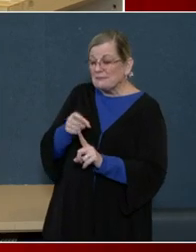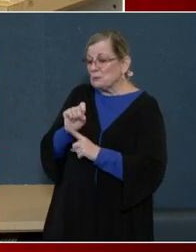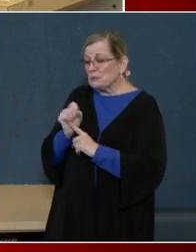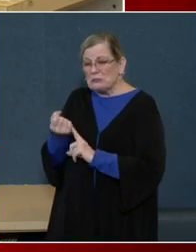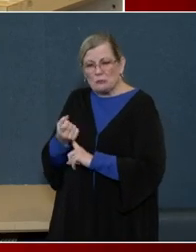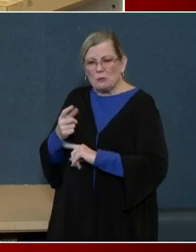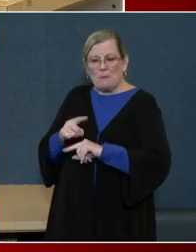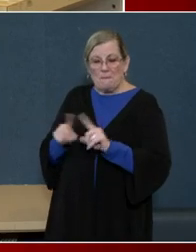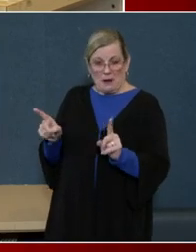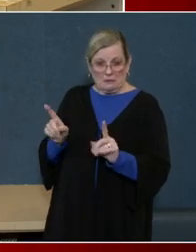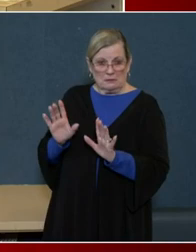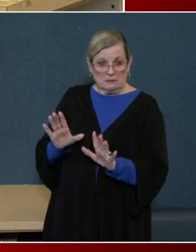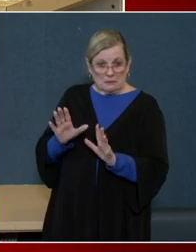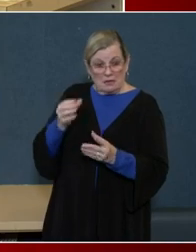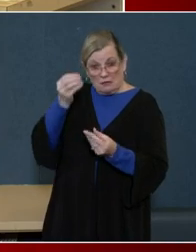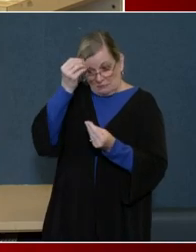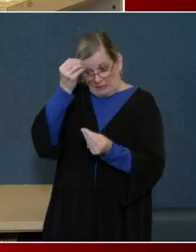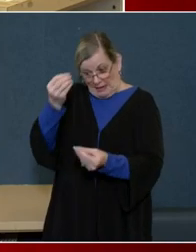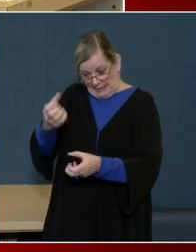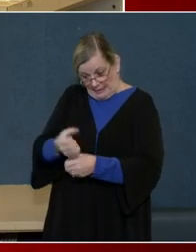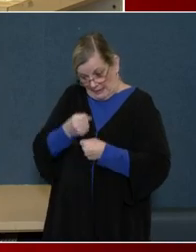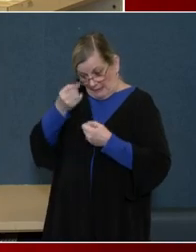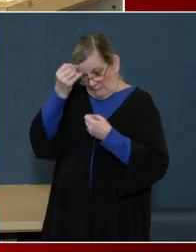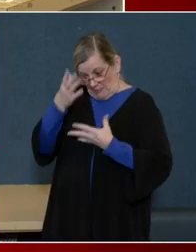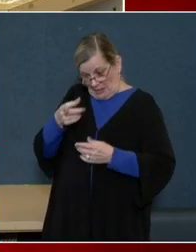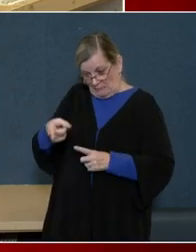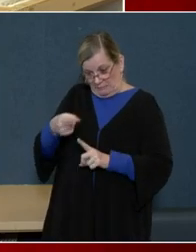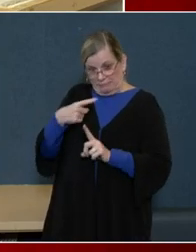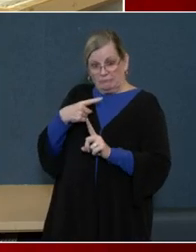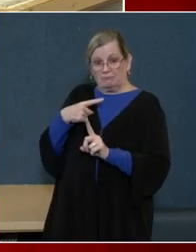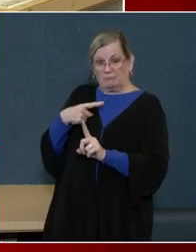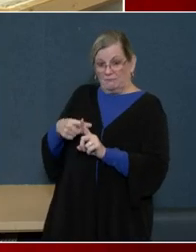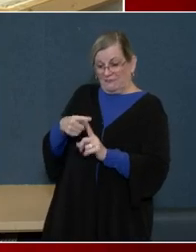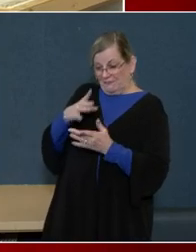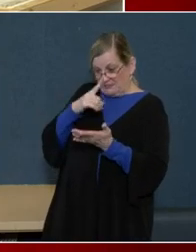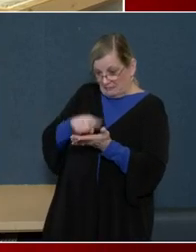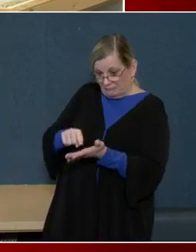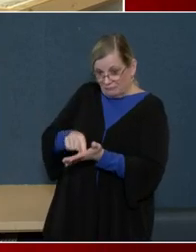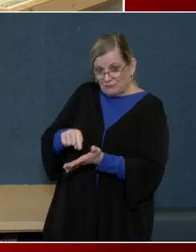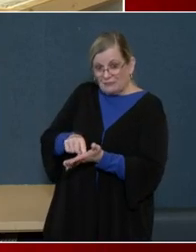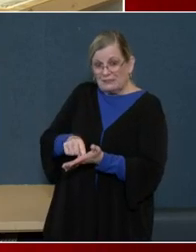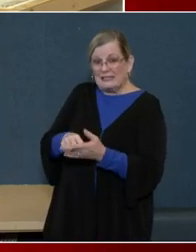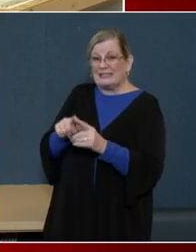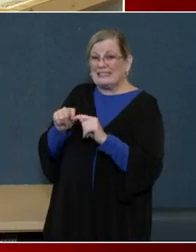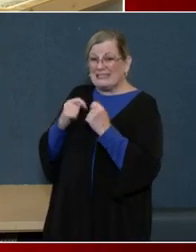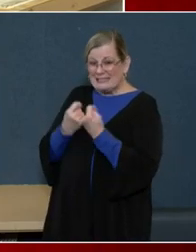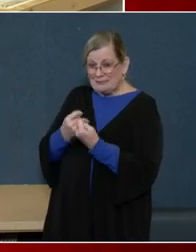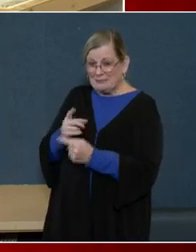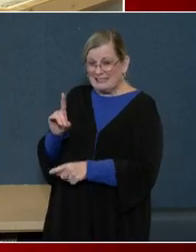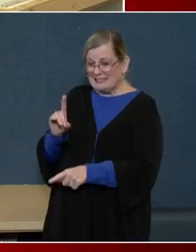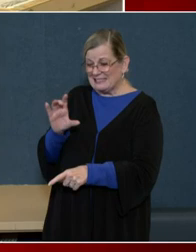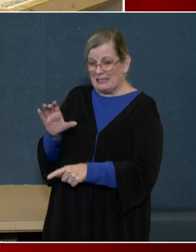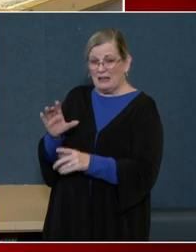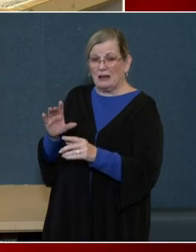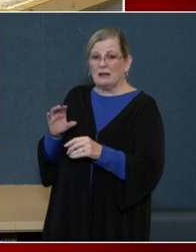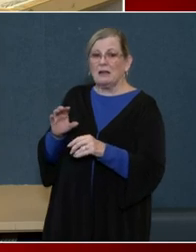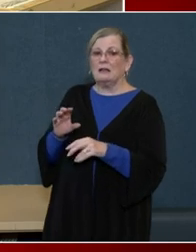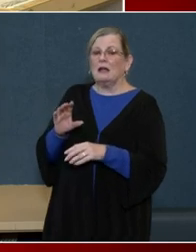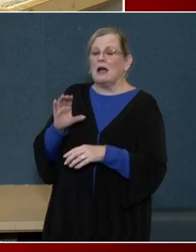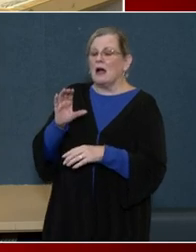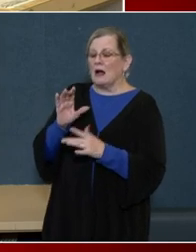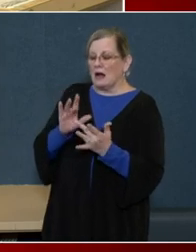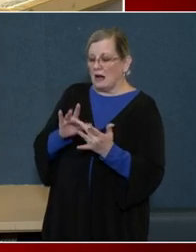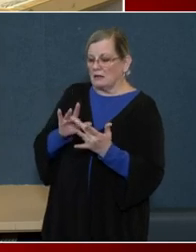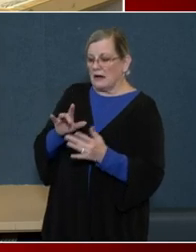us, the DC Health Department, through our disease investigation process, affectionately known as the DC Contact Trace Force, will do its